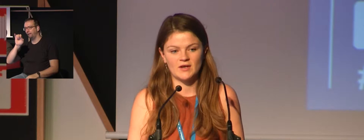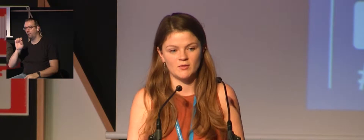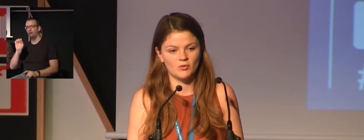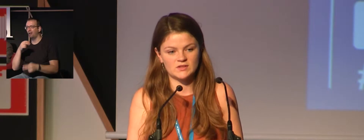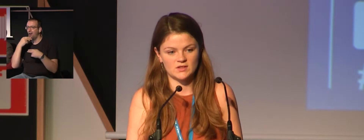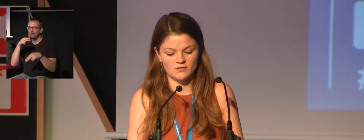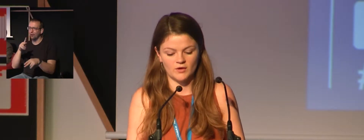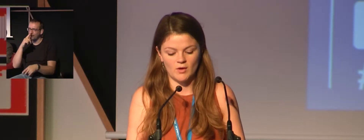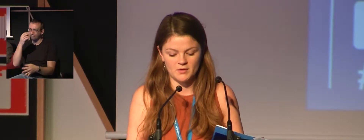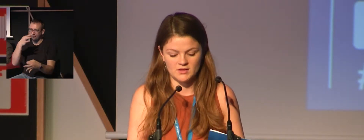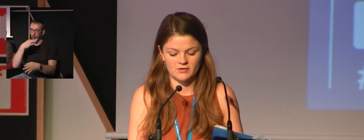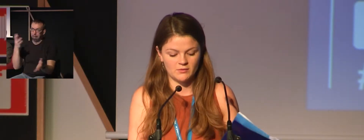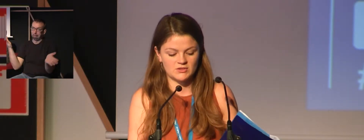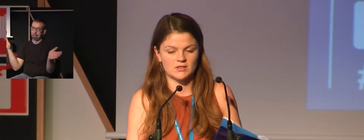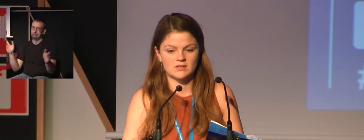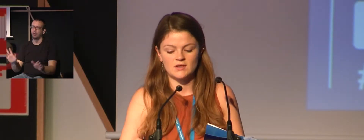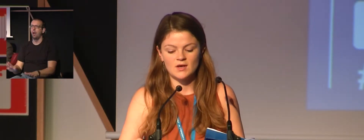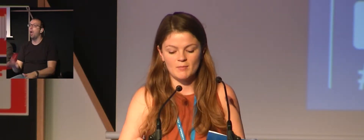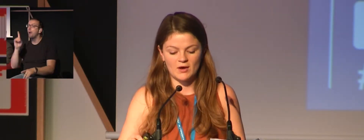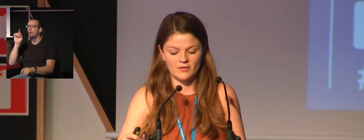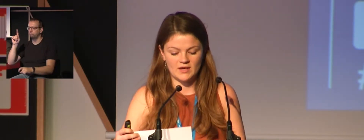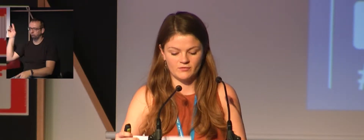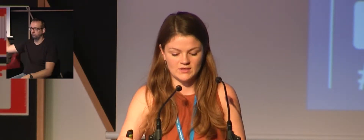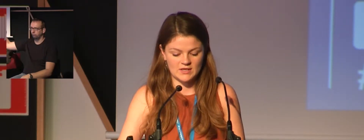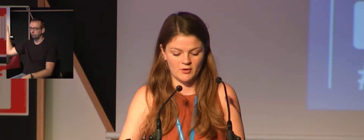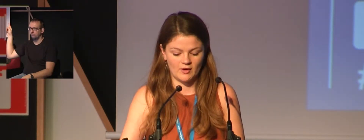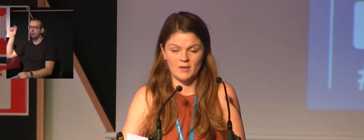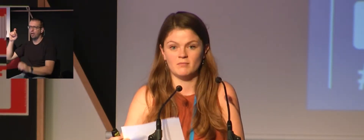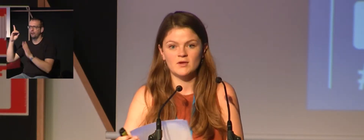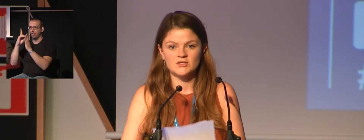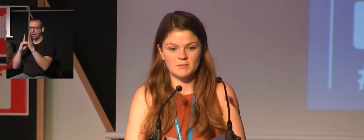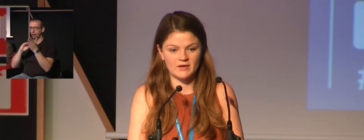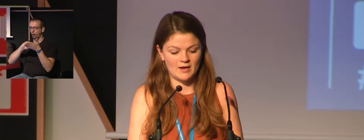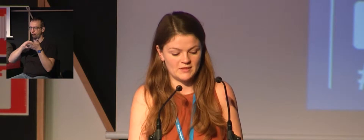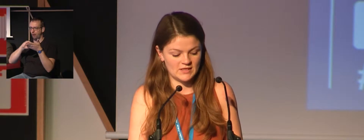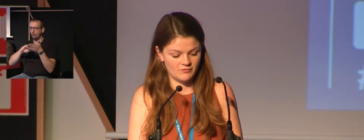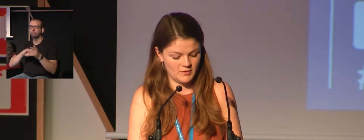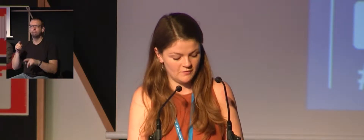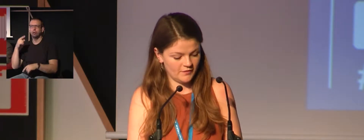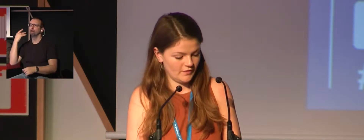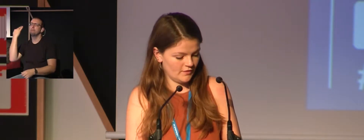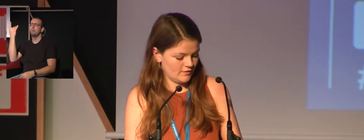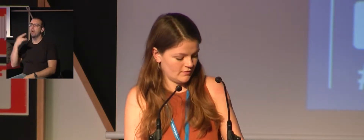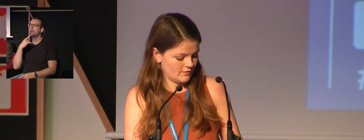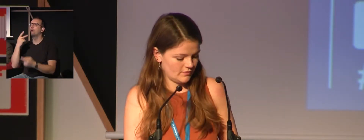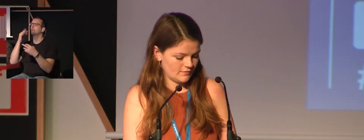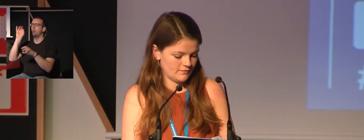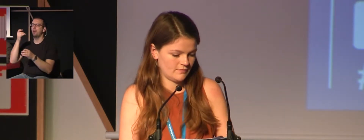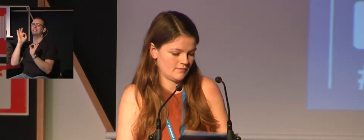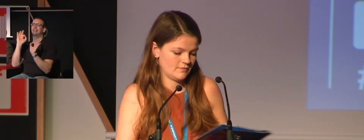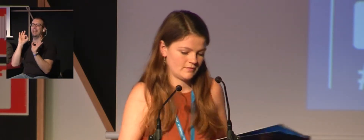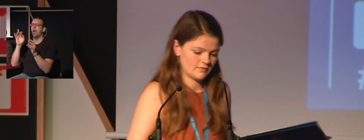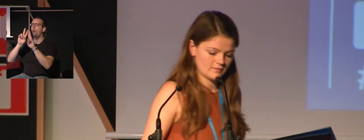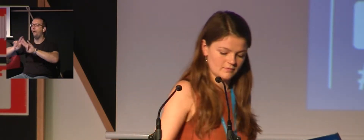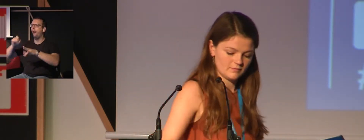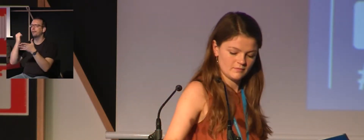screen. If anyone wants to follow up and ask her any questions about the volunteer programme, then she'd be really happy to hear from you.